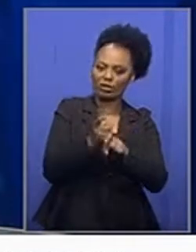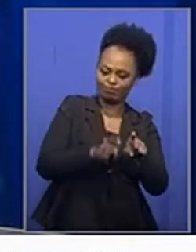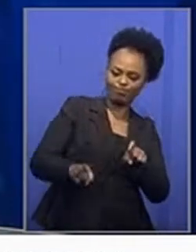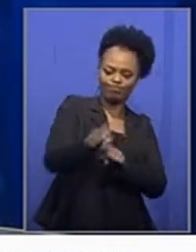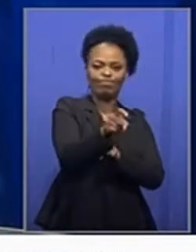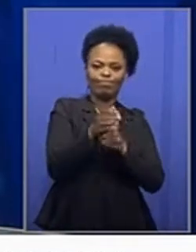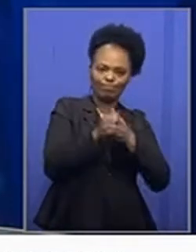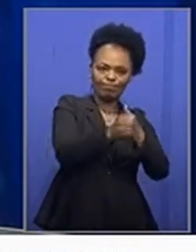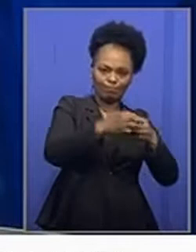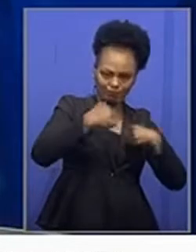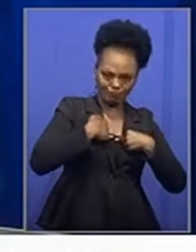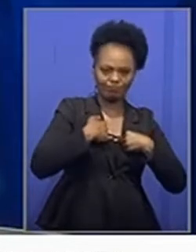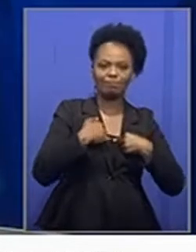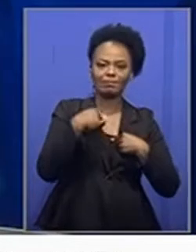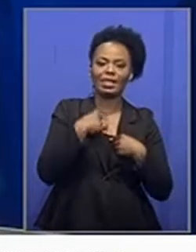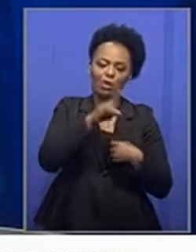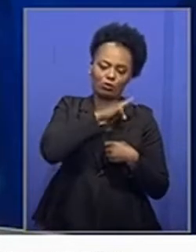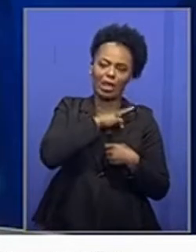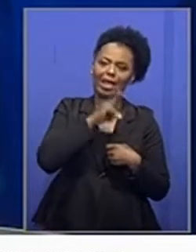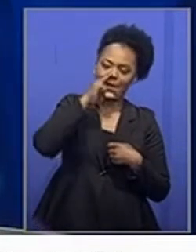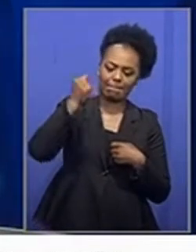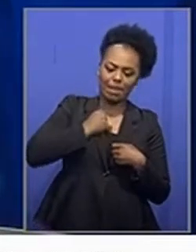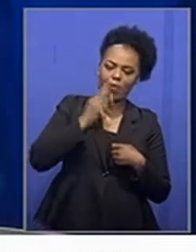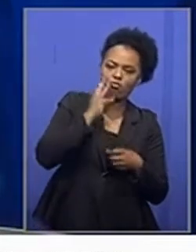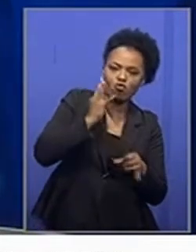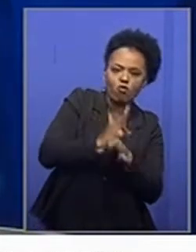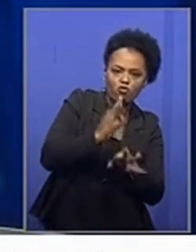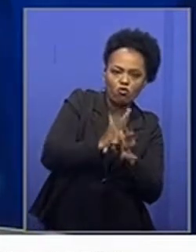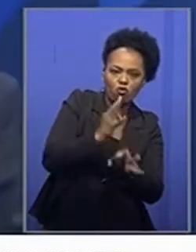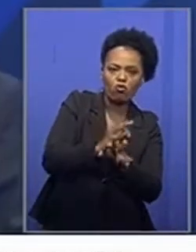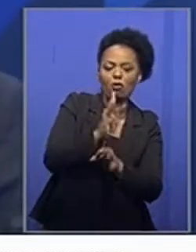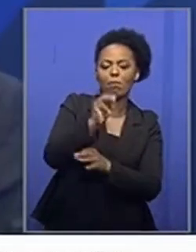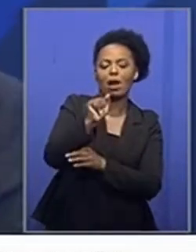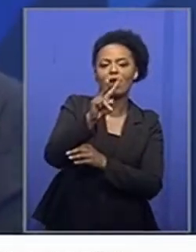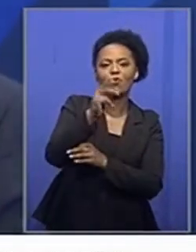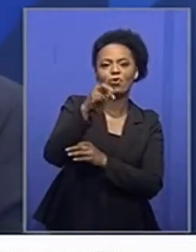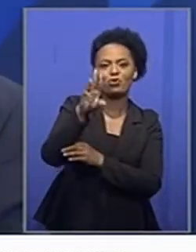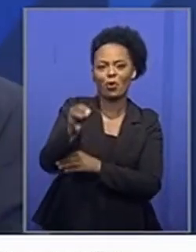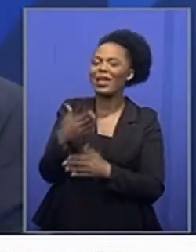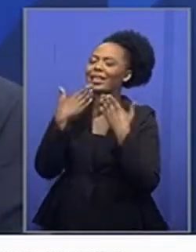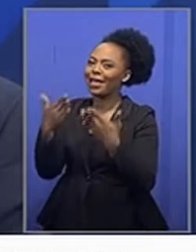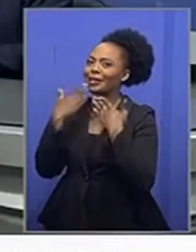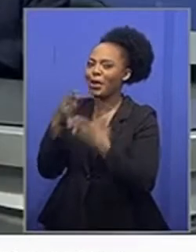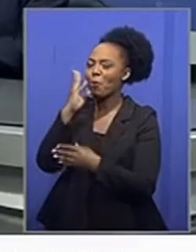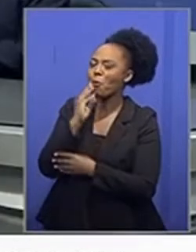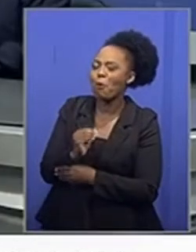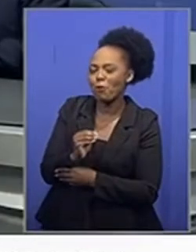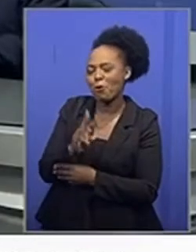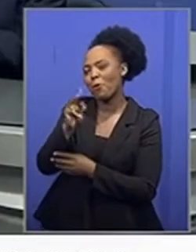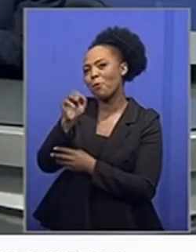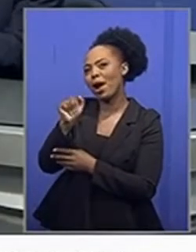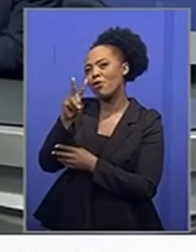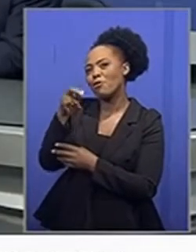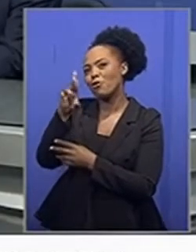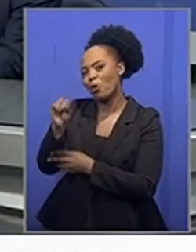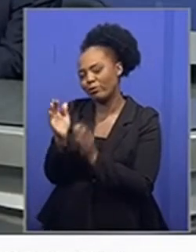phambili engisebenza ngaye yebo yiko ngibizwa ngomkhulu mavundo. Ha re le bue mkhulu mavundo ka hlalosetso eo re le buile haholo ka